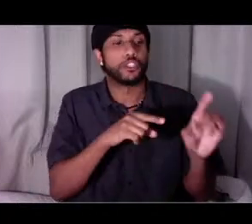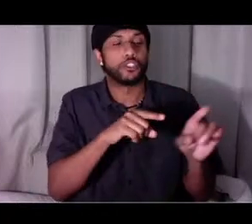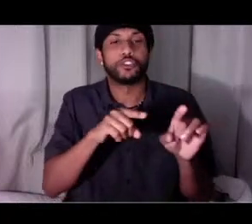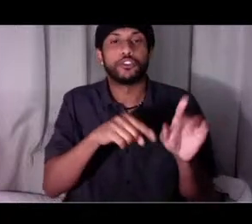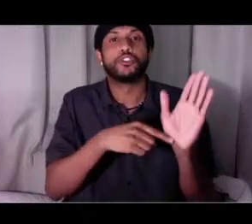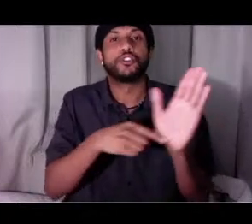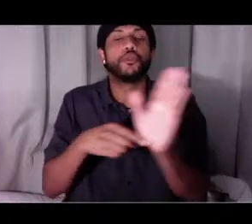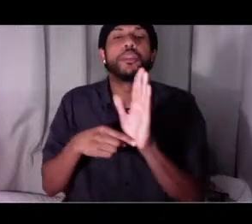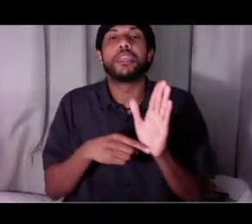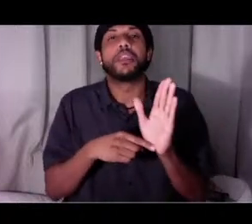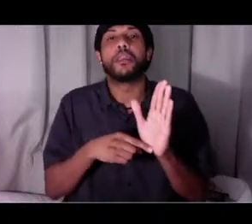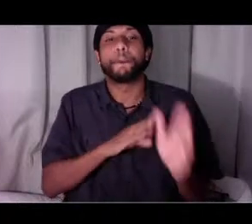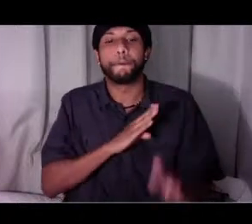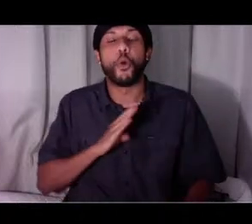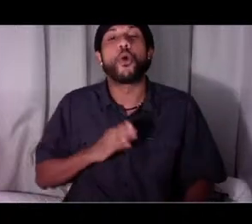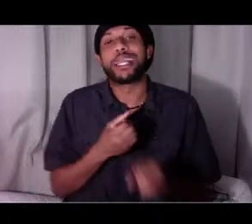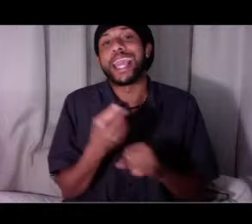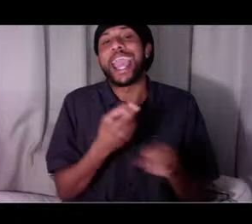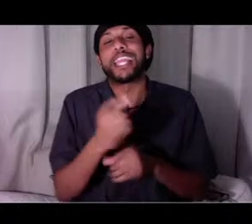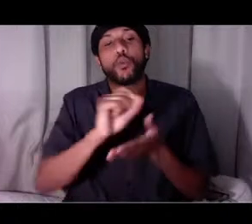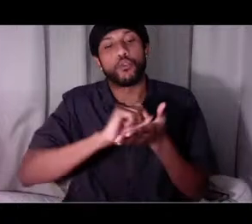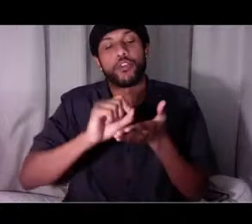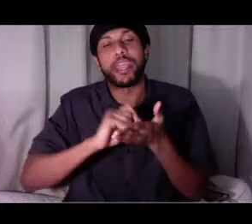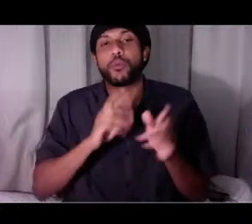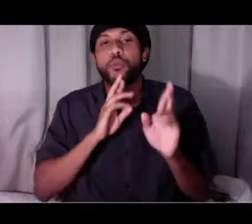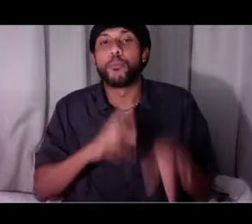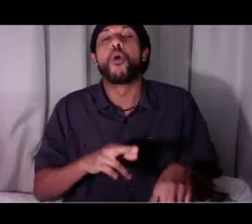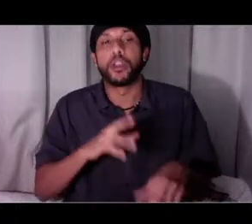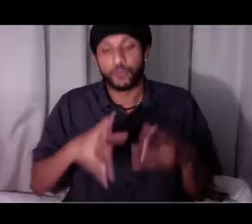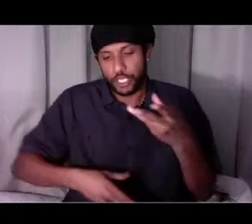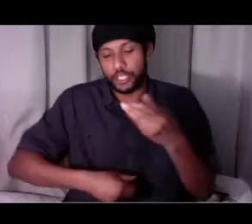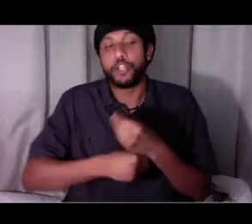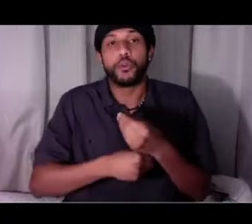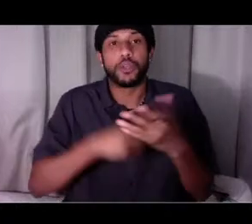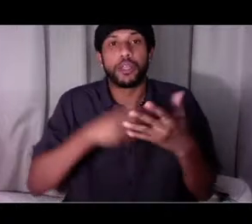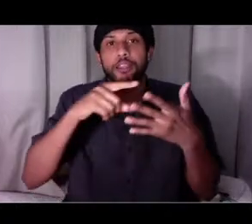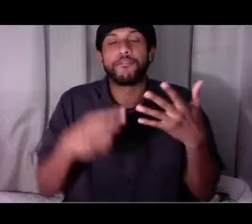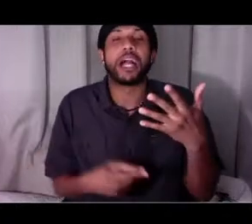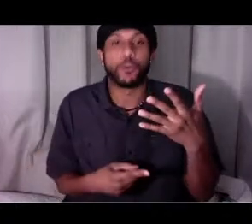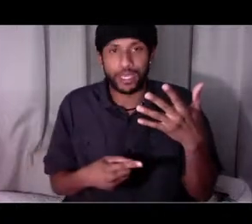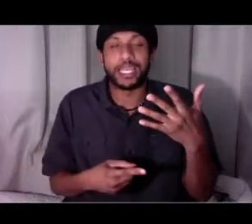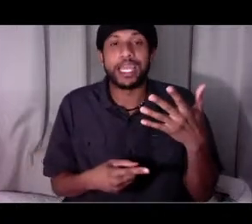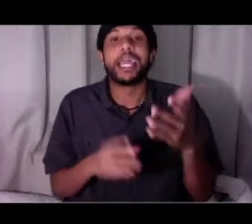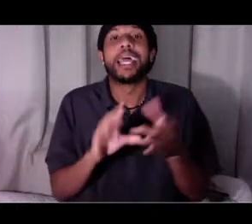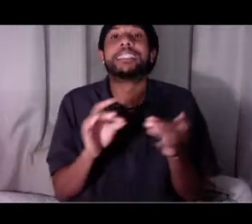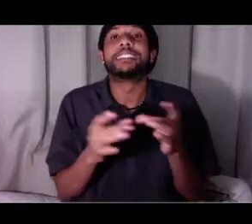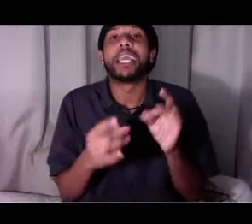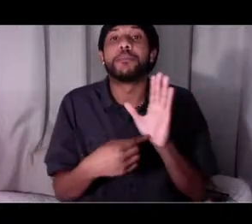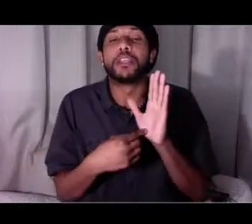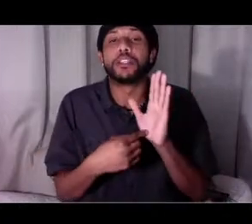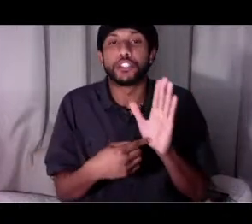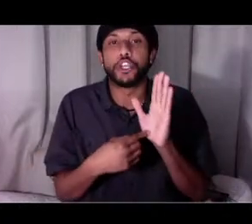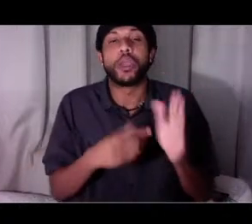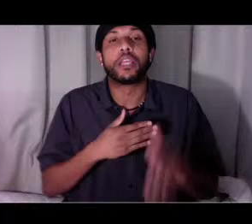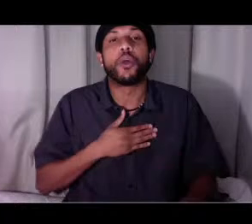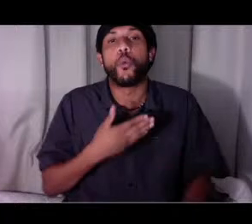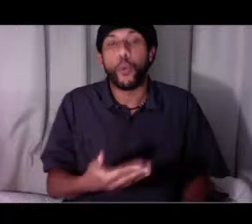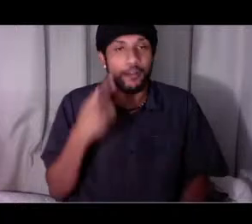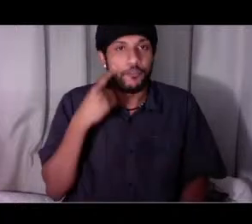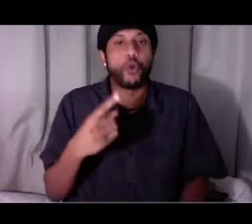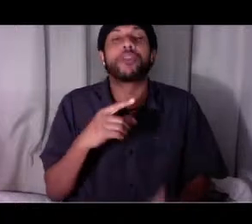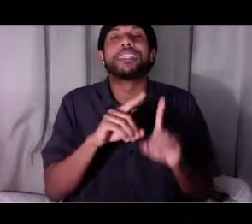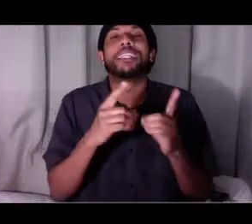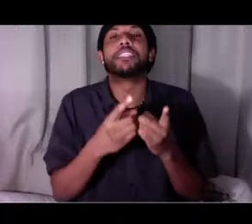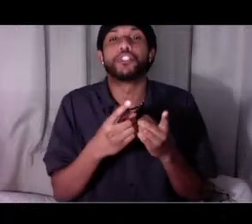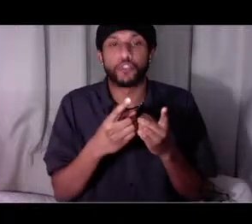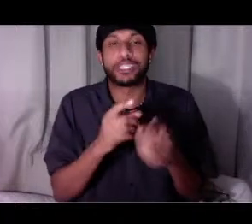an annual written report which shall include the following a statement indicating whether the district's compliance with